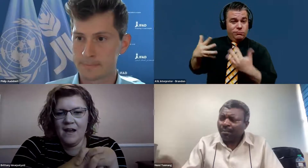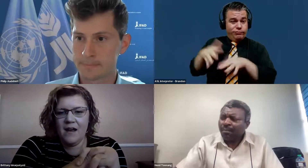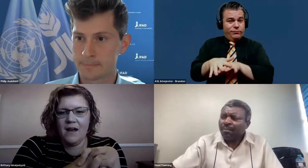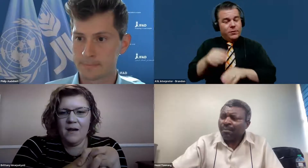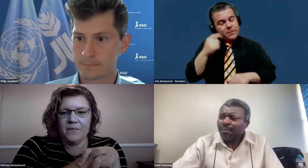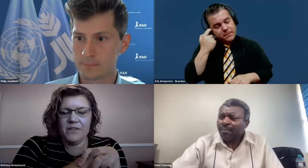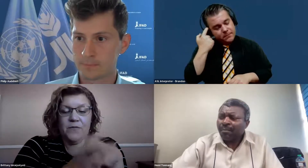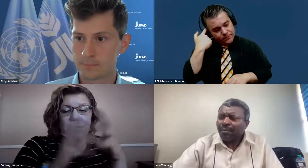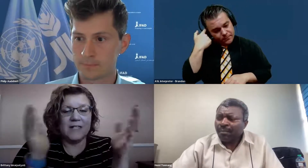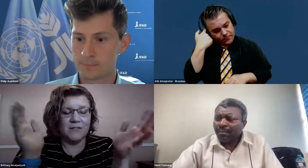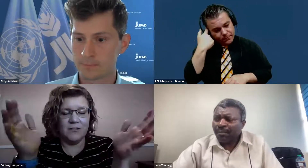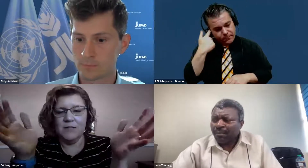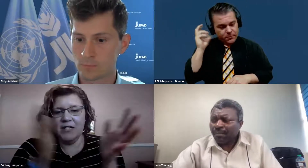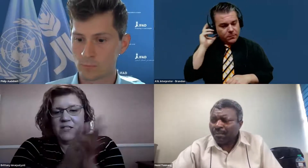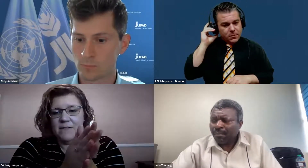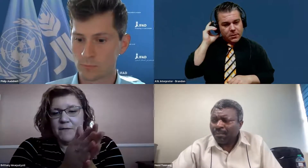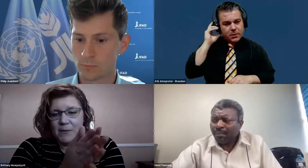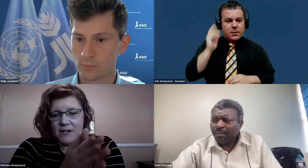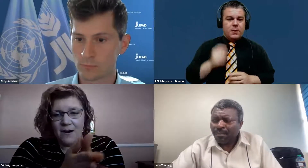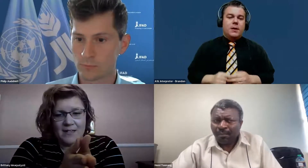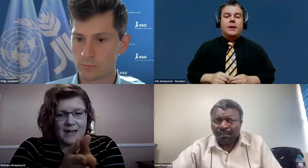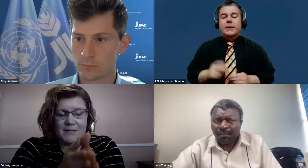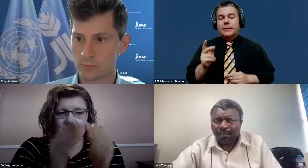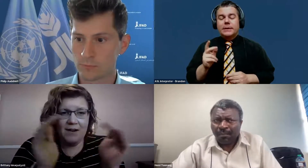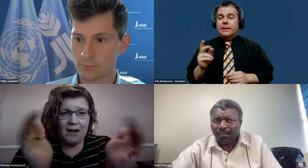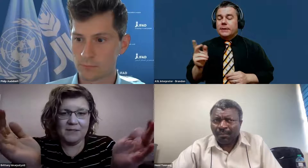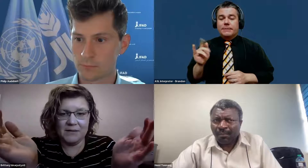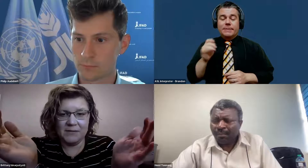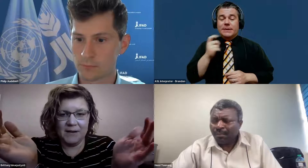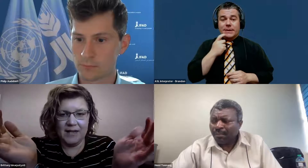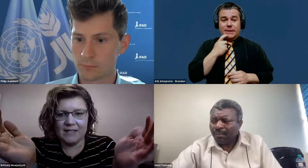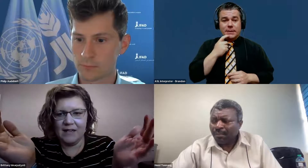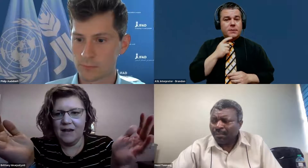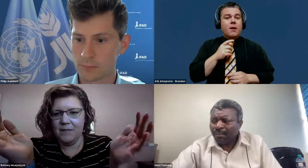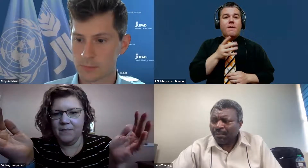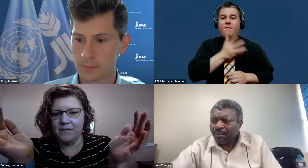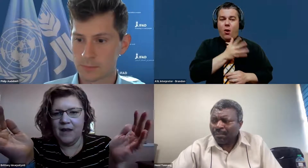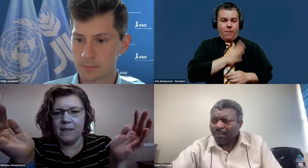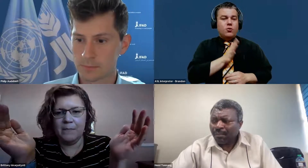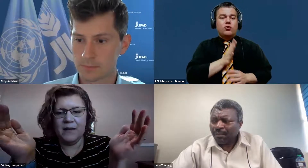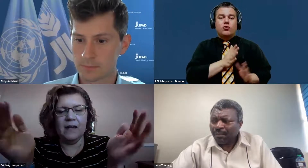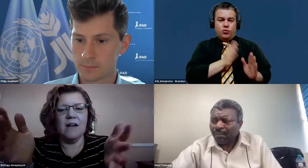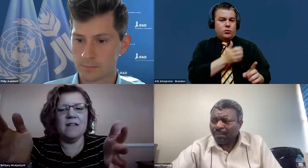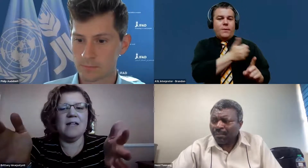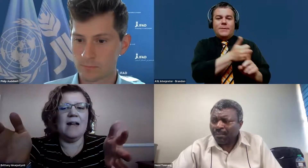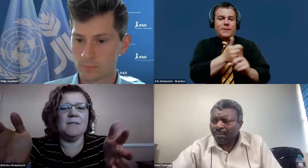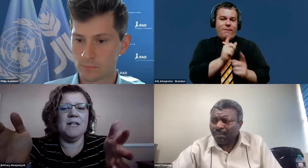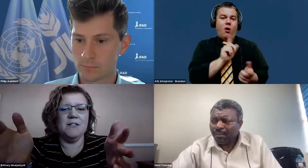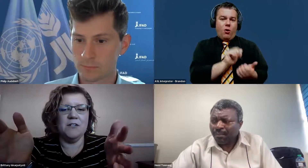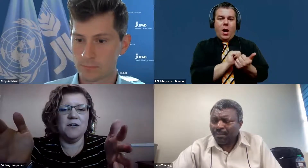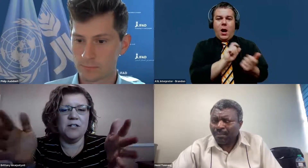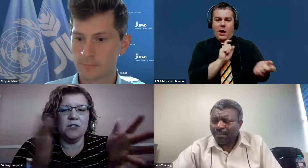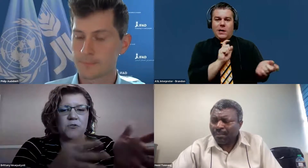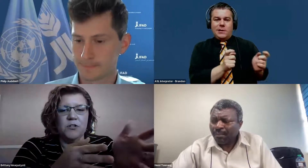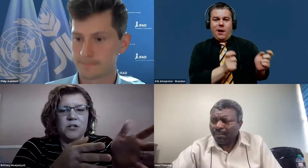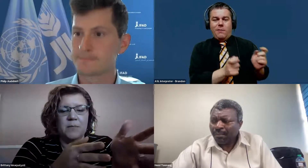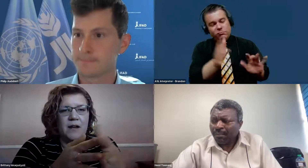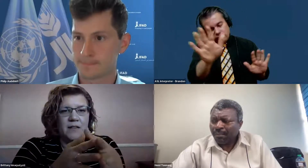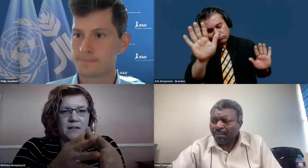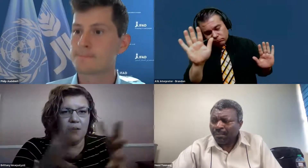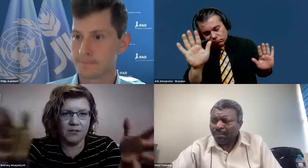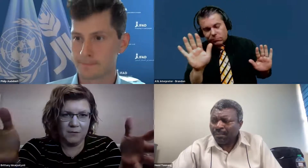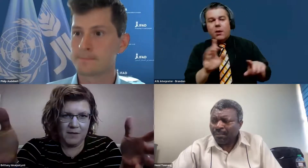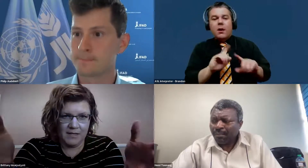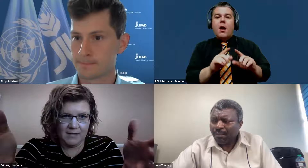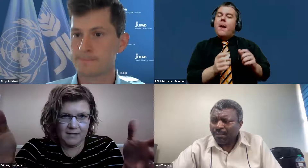here. She mentions that farmers are adapting. You're absolutely right. But a lot of these adaptations address the short term,